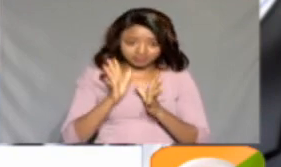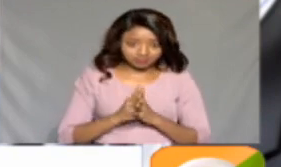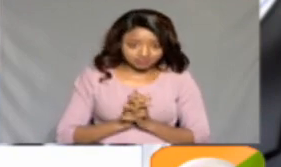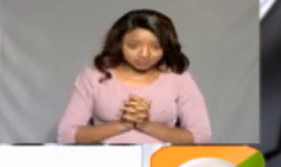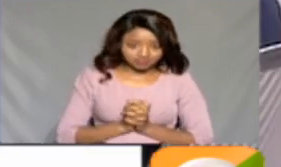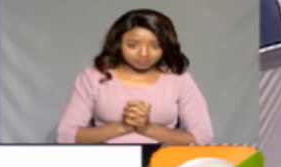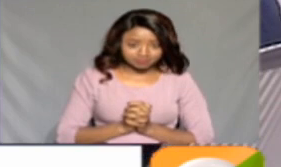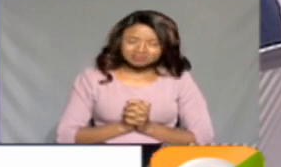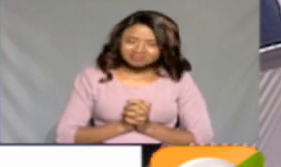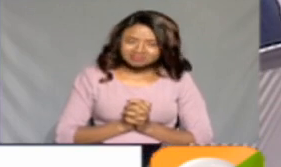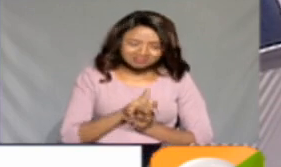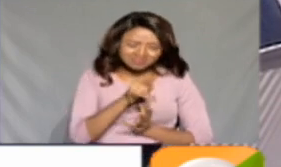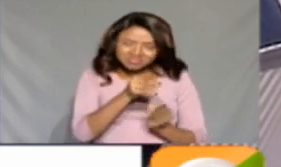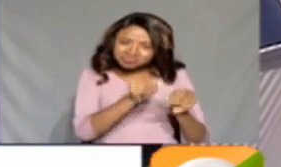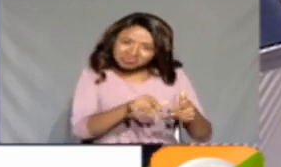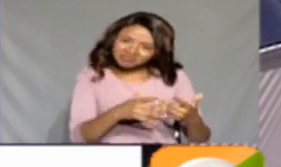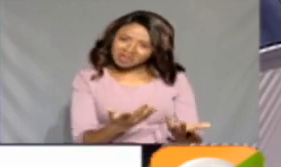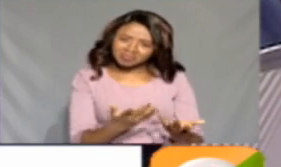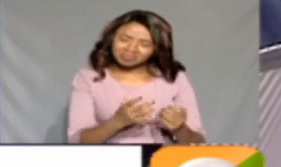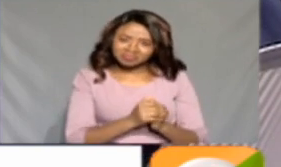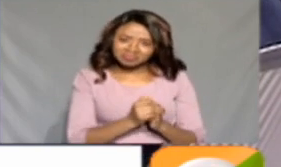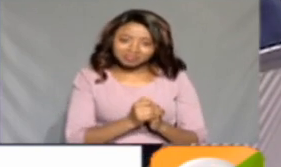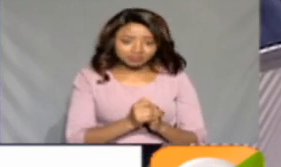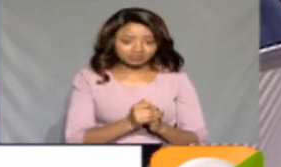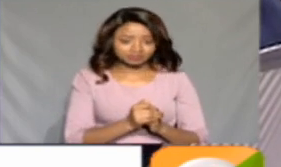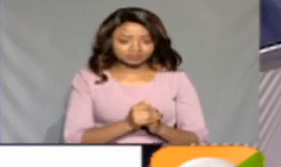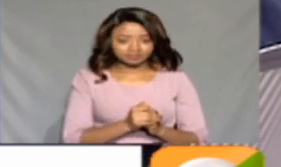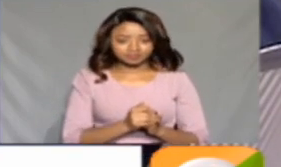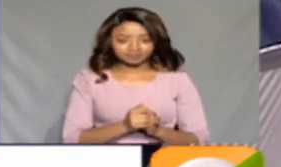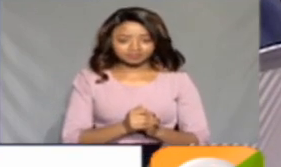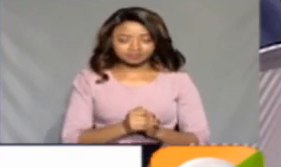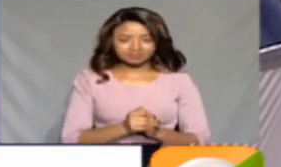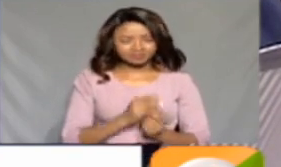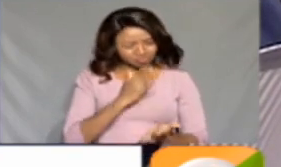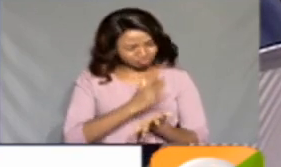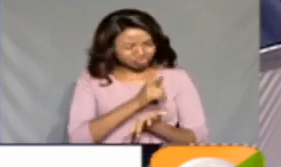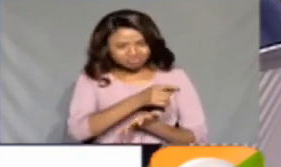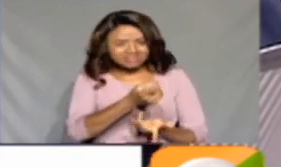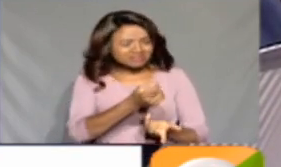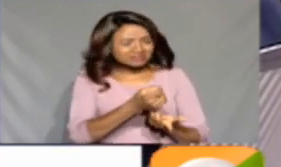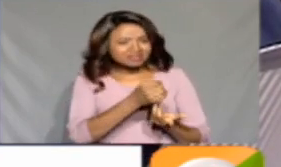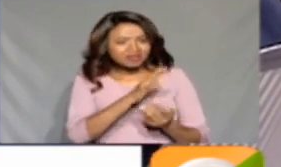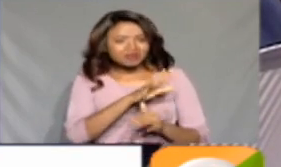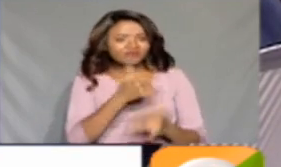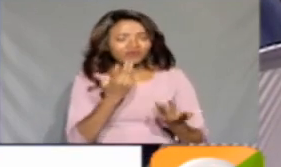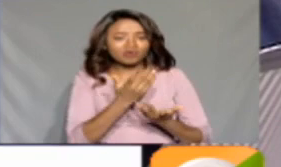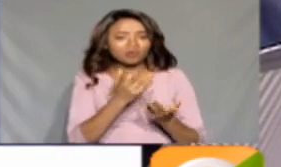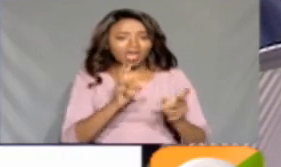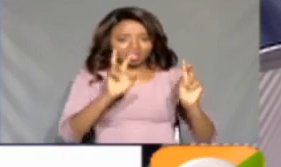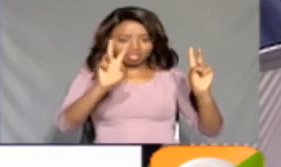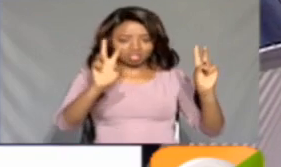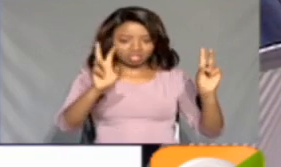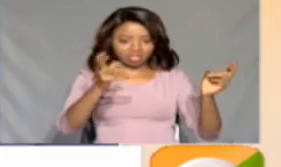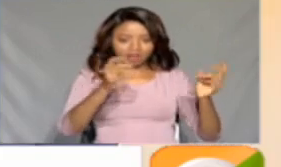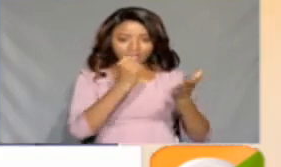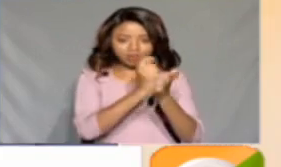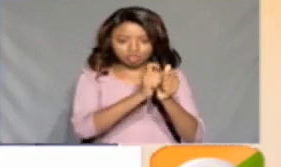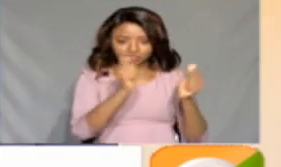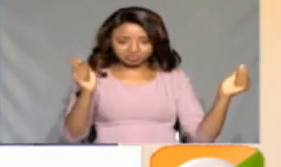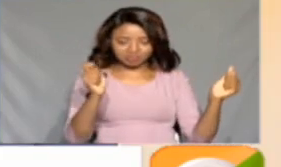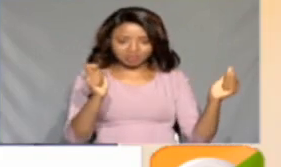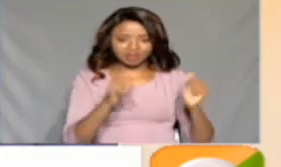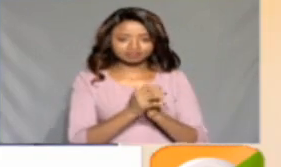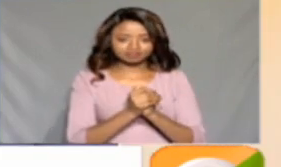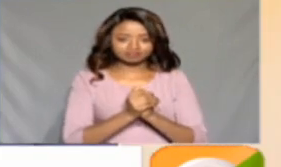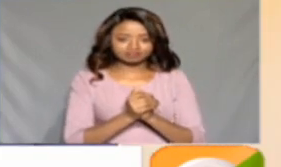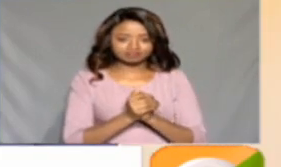I don't know how this was resolved. Talk to him about it. Because this came from a Sunday Nation headline that day, yes, that said Tuju's new role,